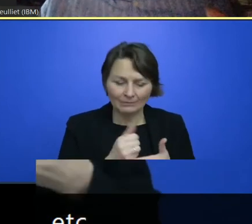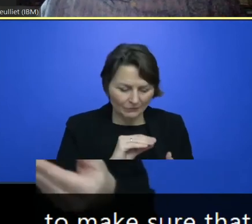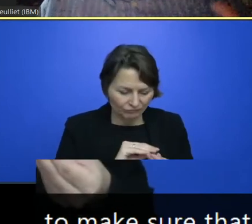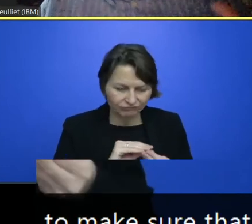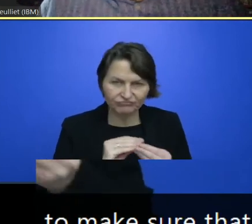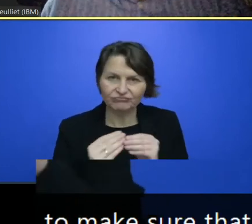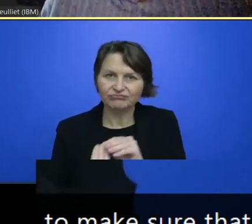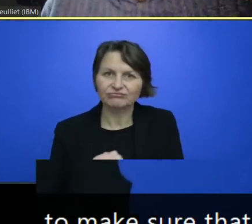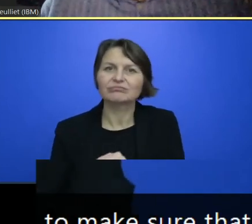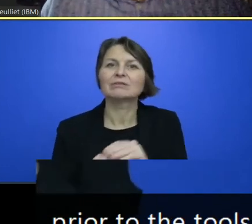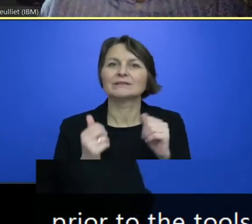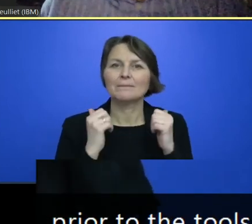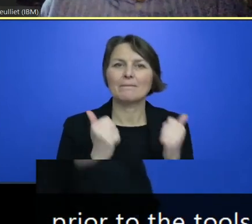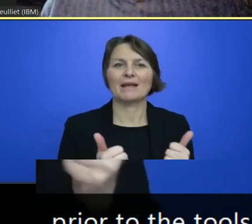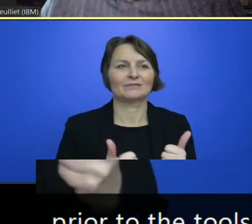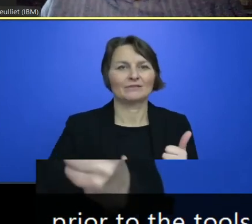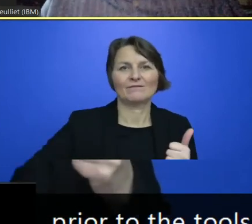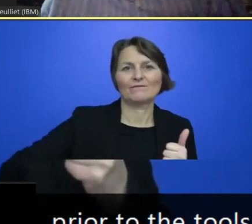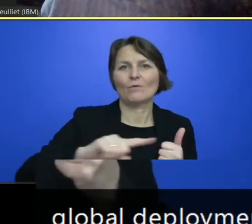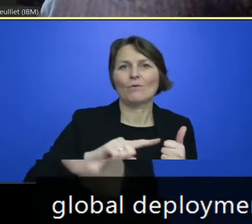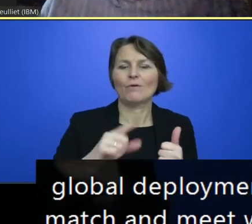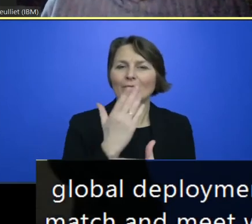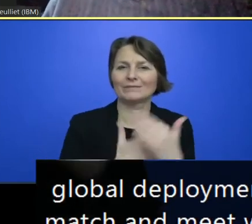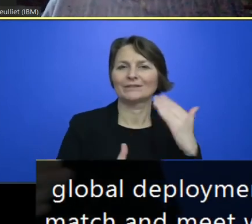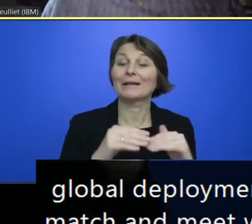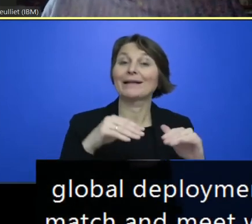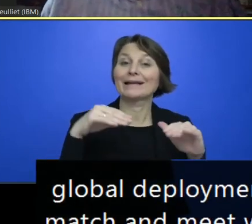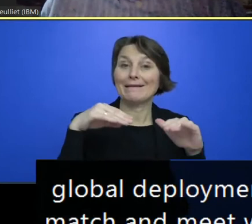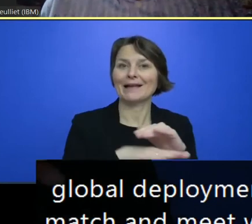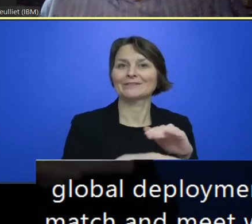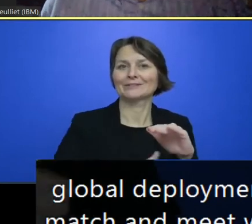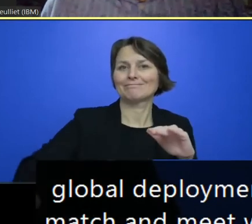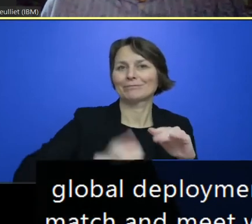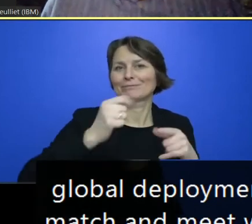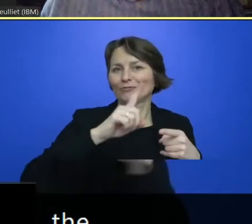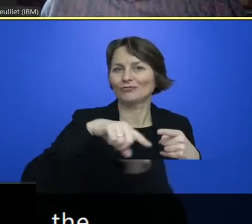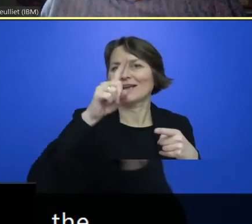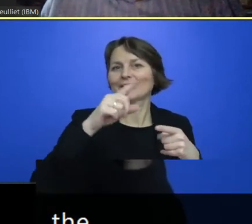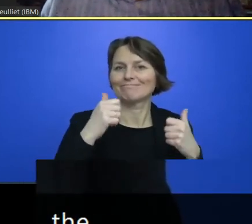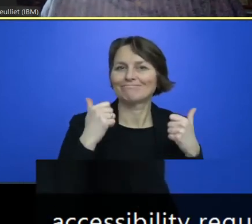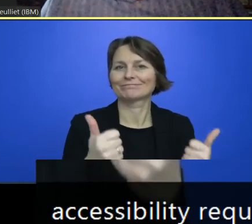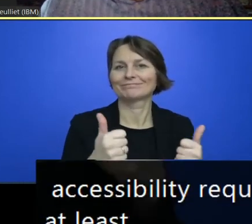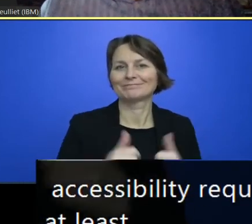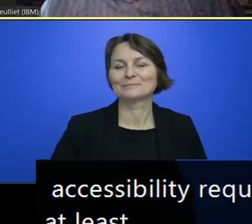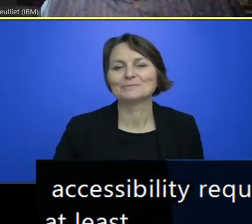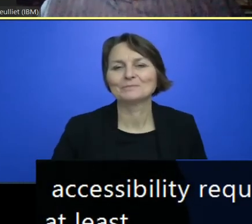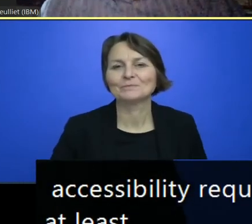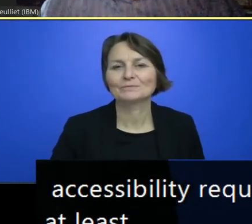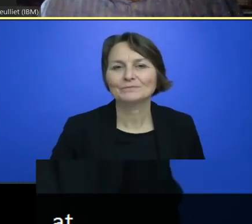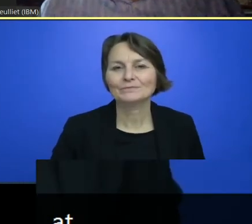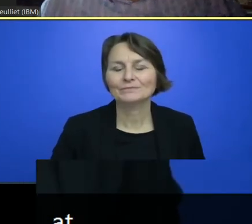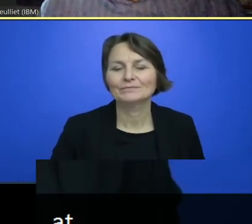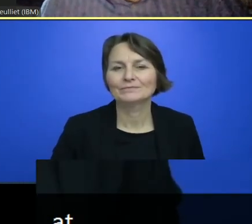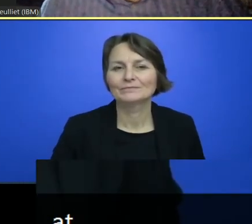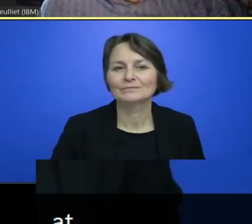will meet the accessibility requirements, at least a minimal level of accessibility requirements. And in addition, we've put in place